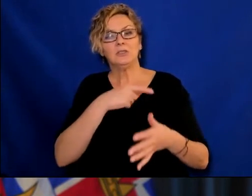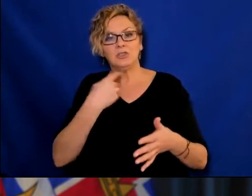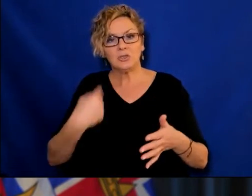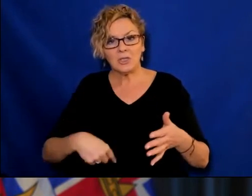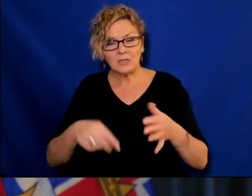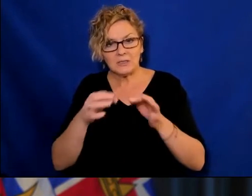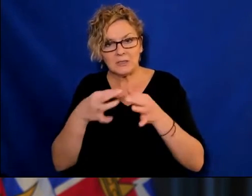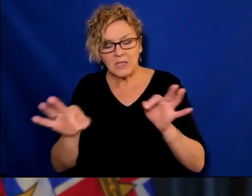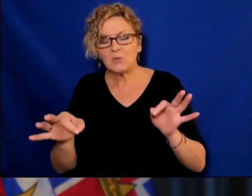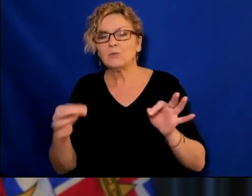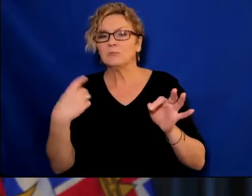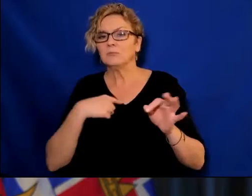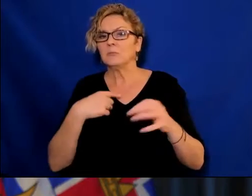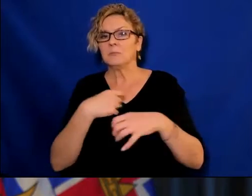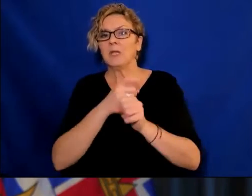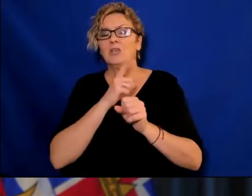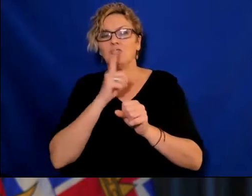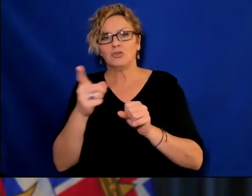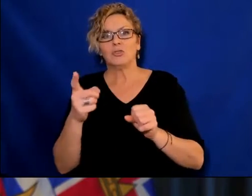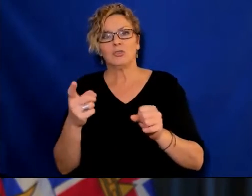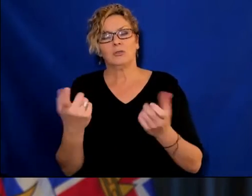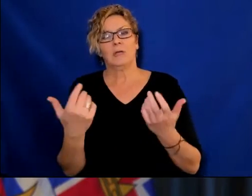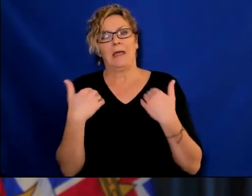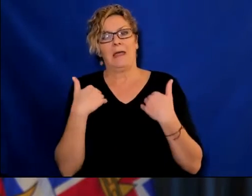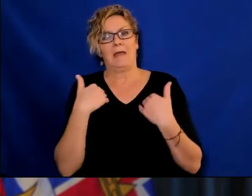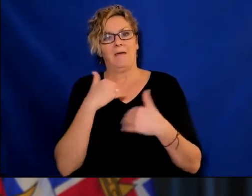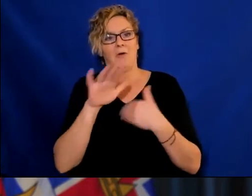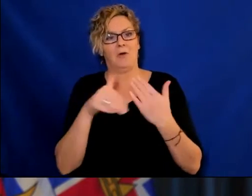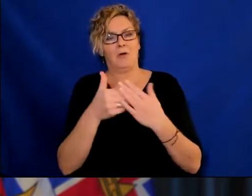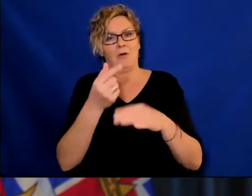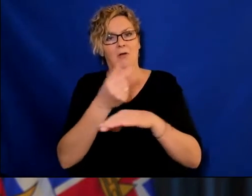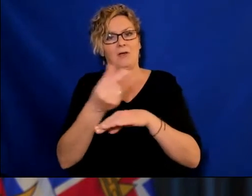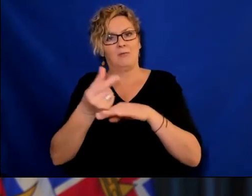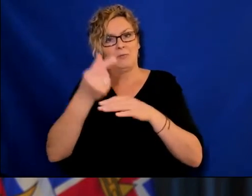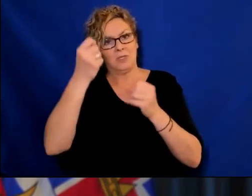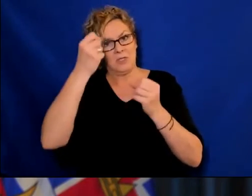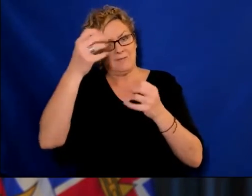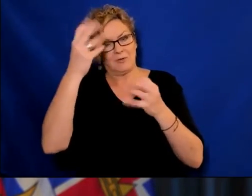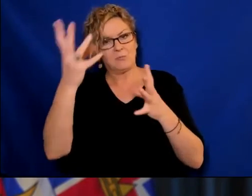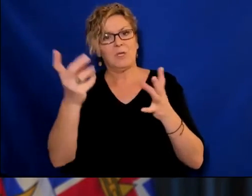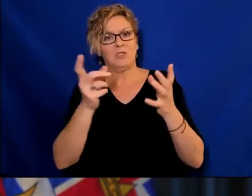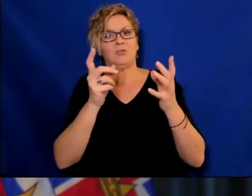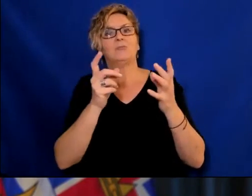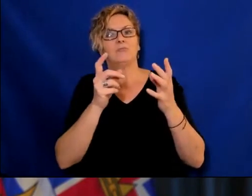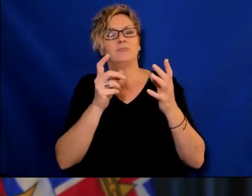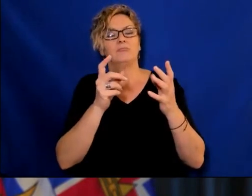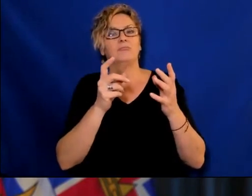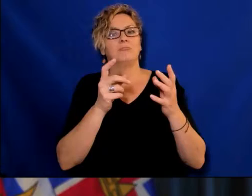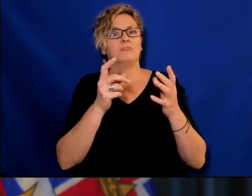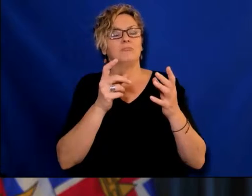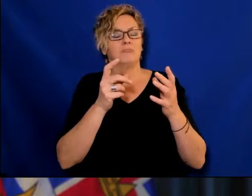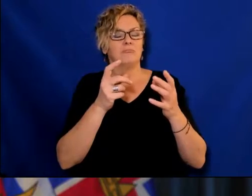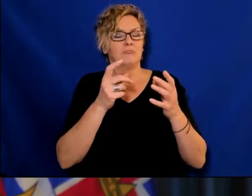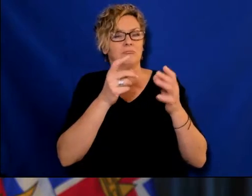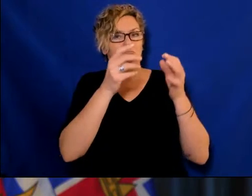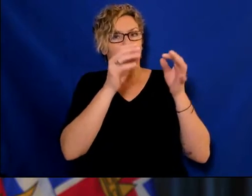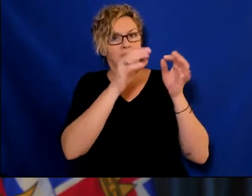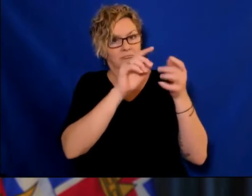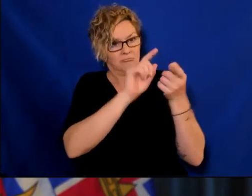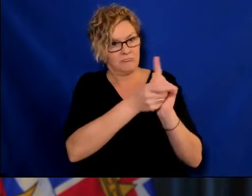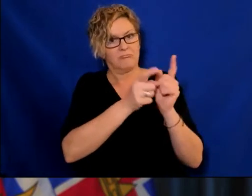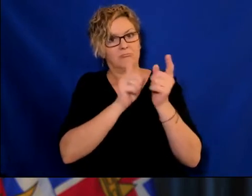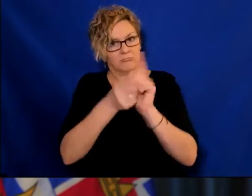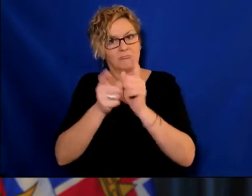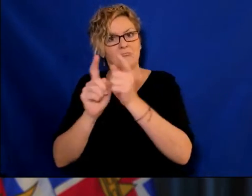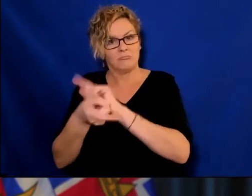It is a significant issue. I think what we've seen in our work with influencers in the community, really going back a number of months now,